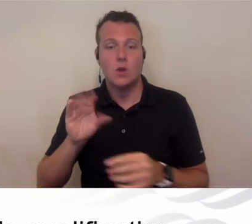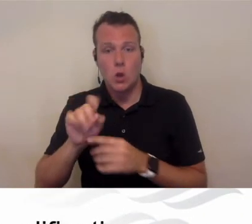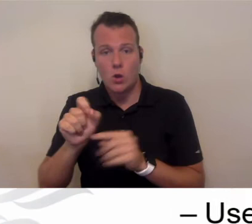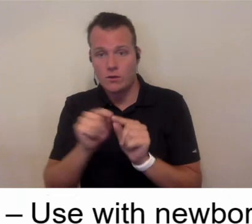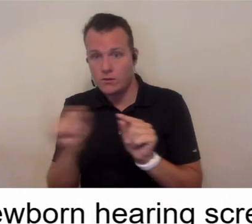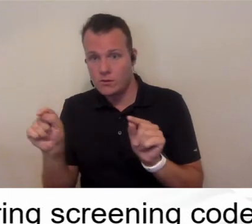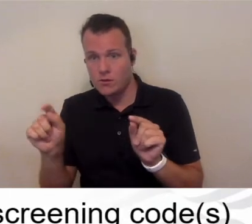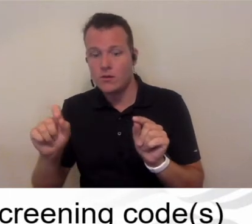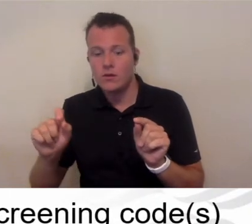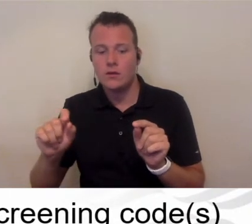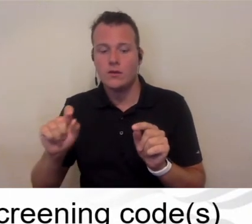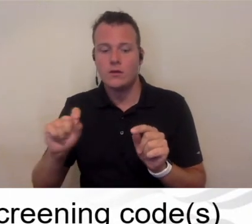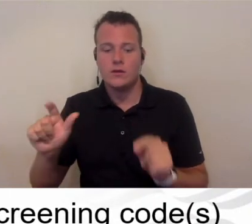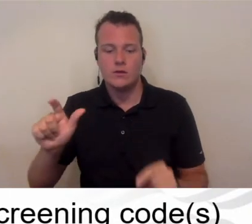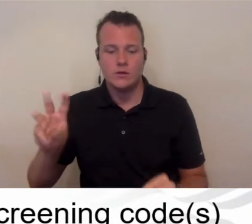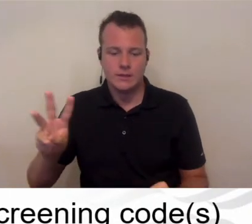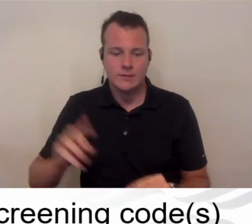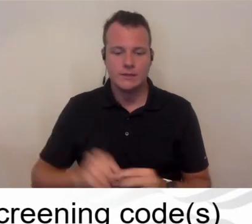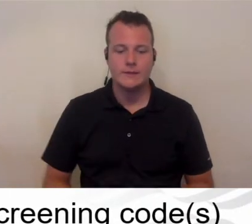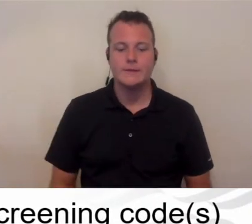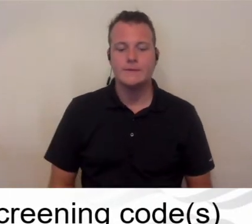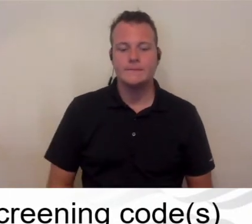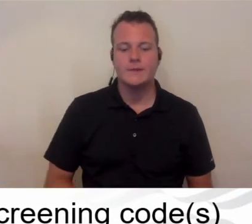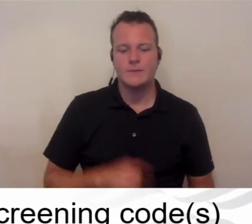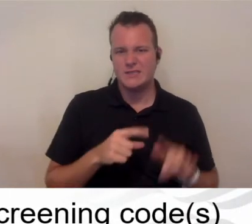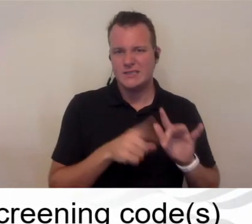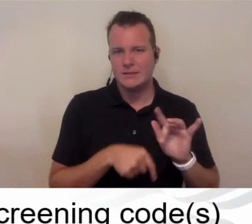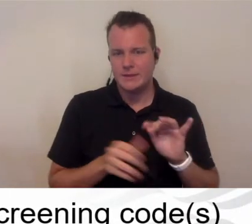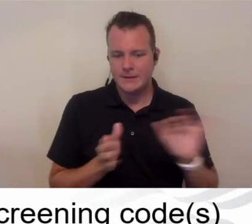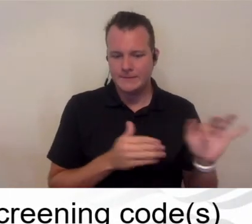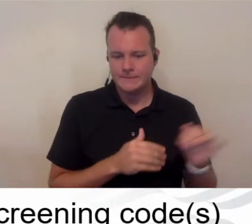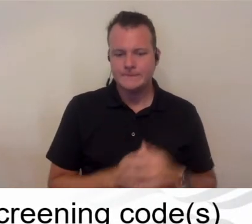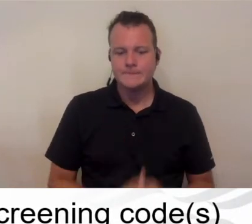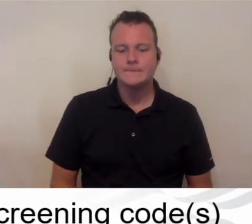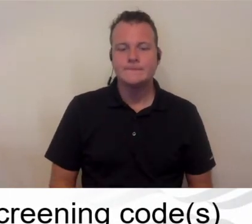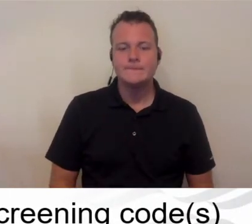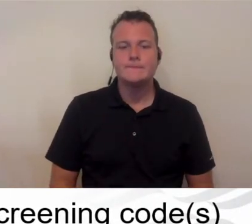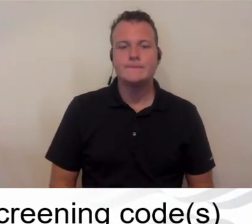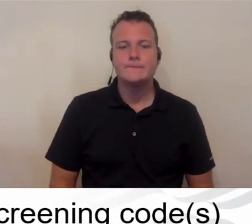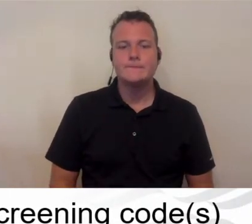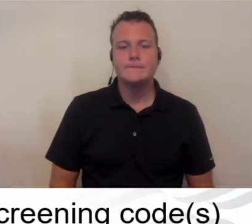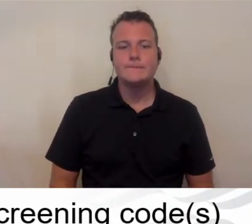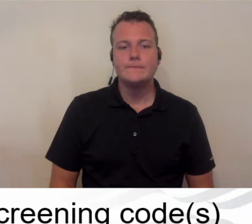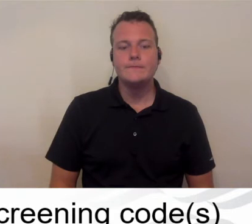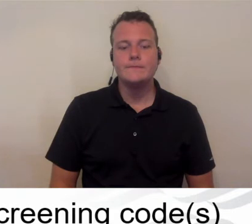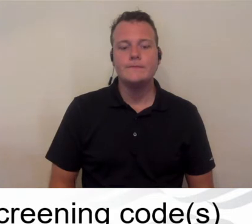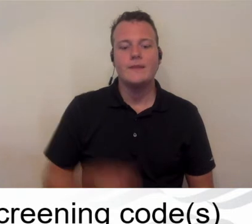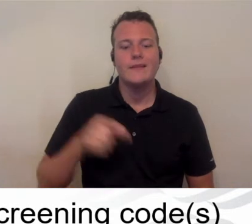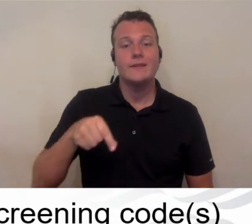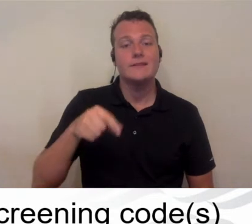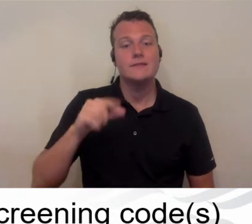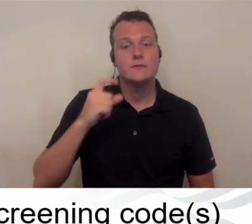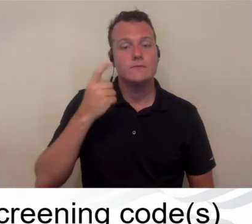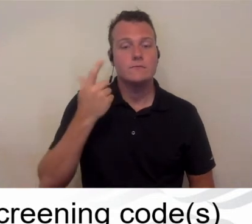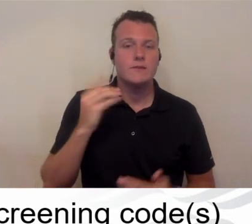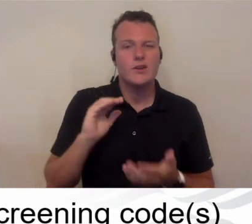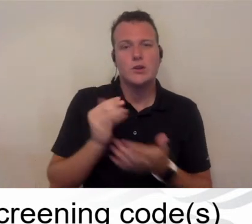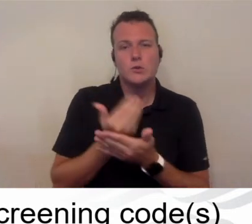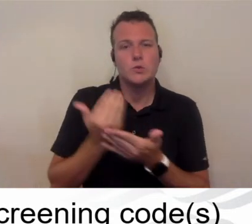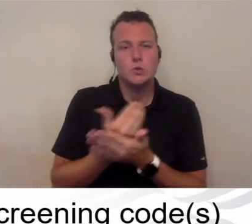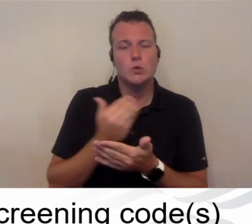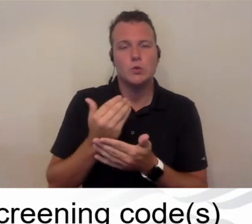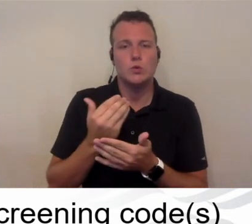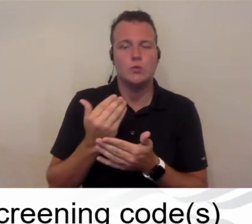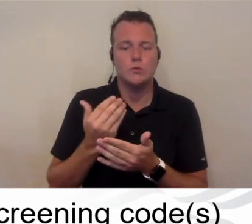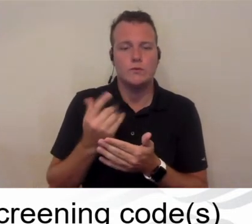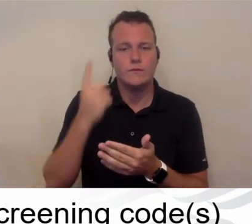9258526. So I'm going to skip that. This one's fairly new in the scheme of things for audiology, and this only applies